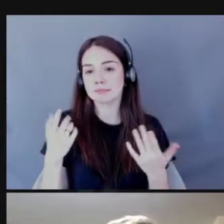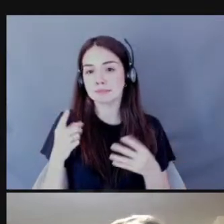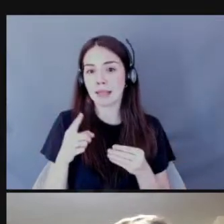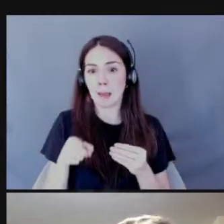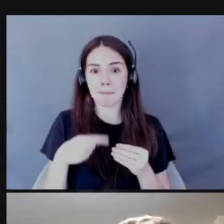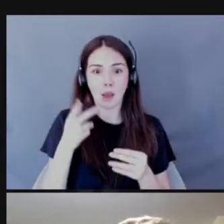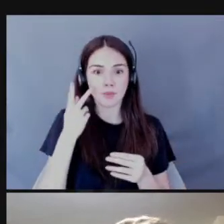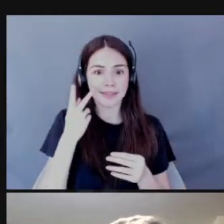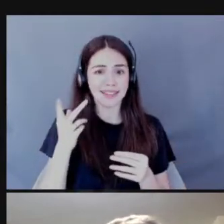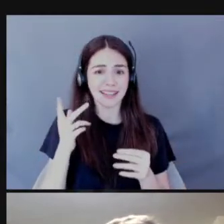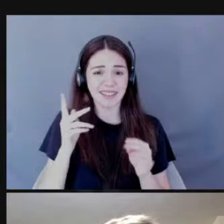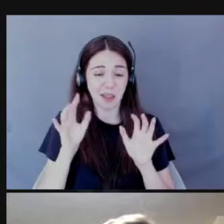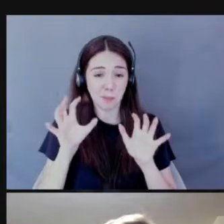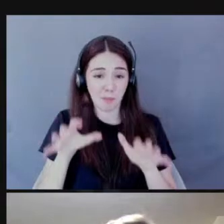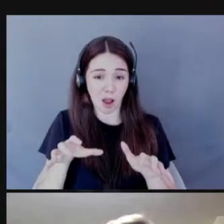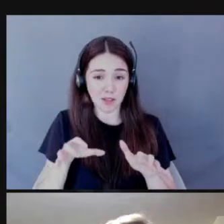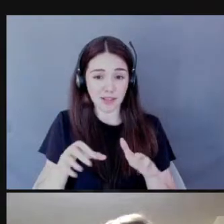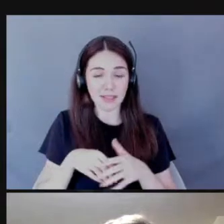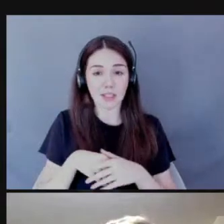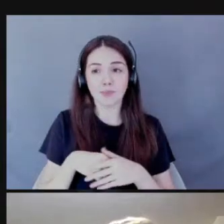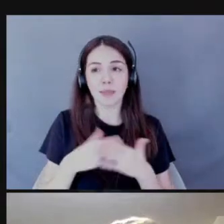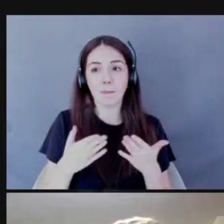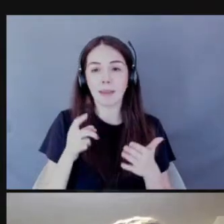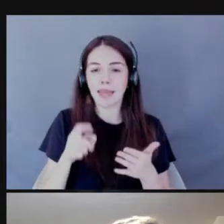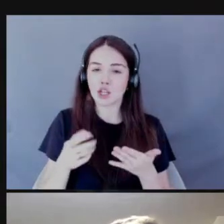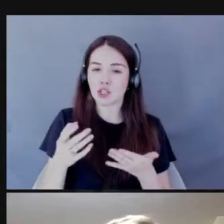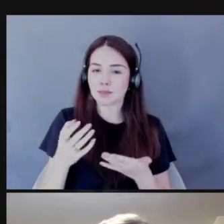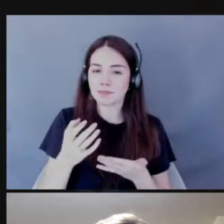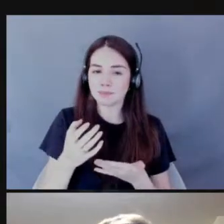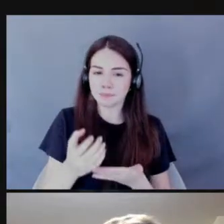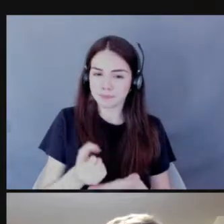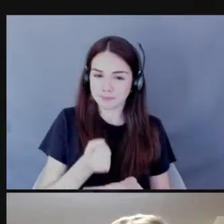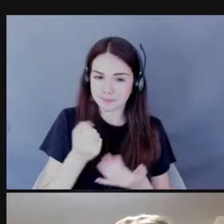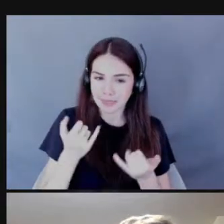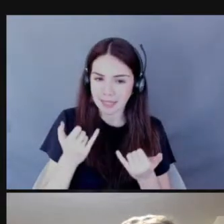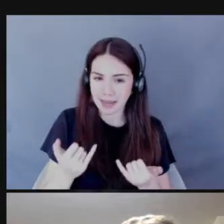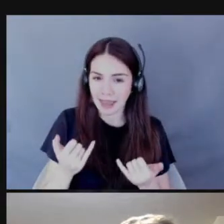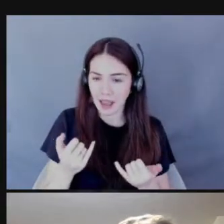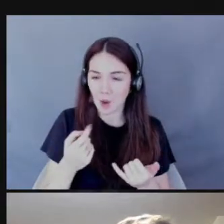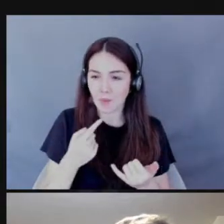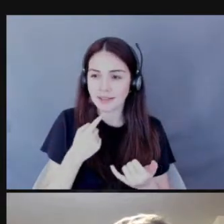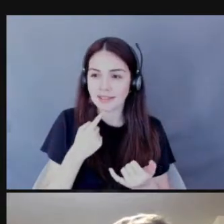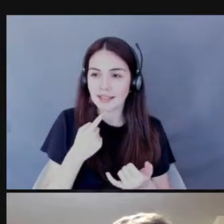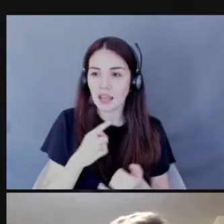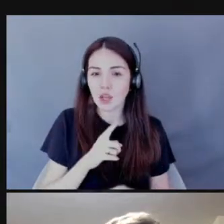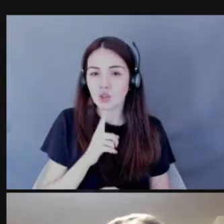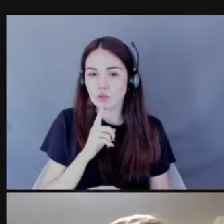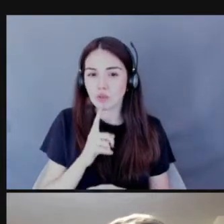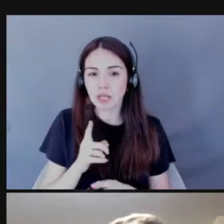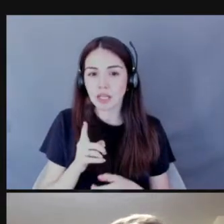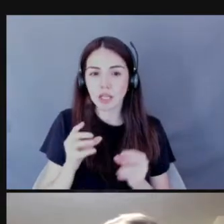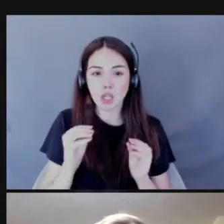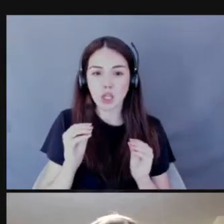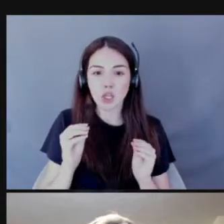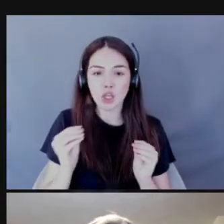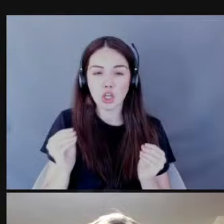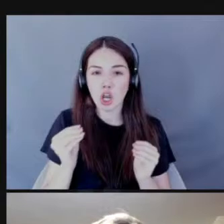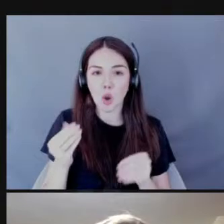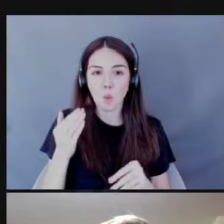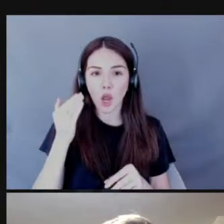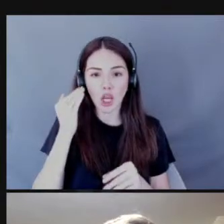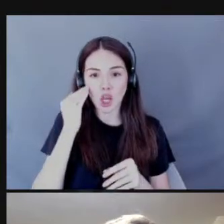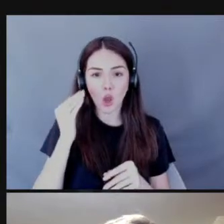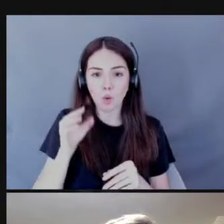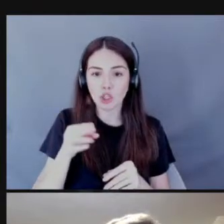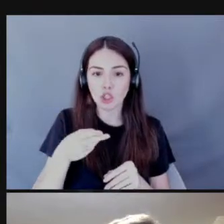And, maybe I should take a second and say, really, nobody knows what Chessie was then or